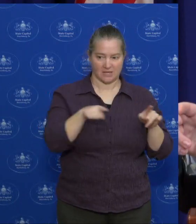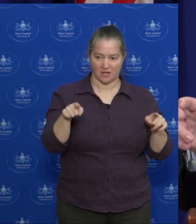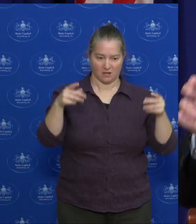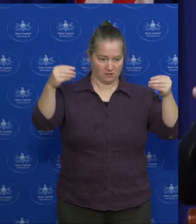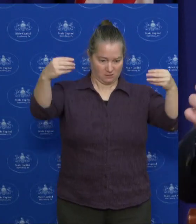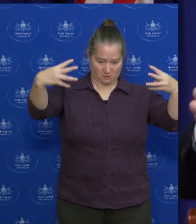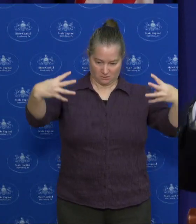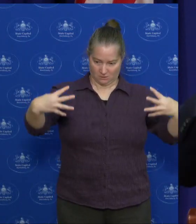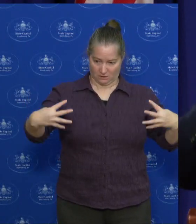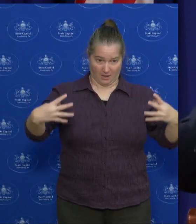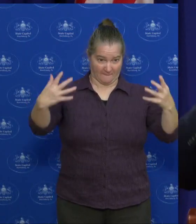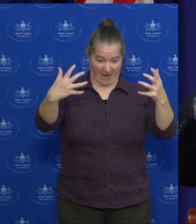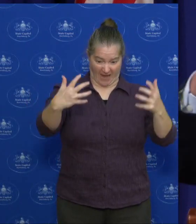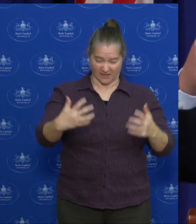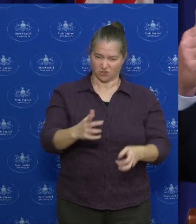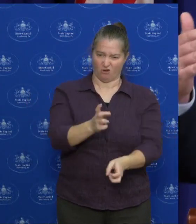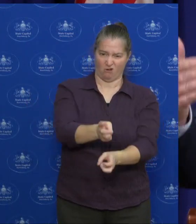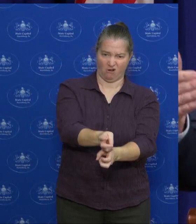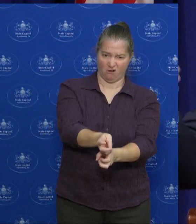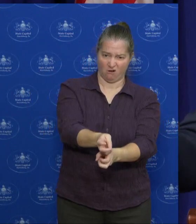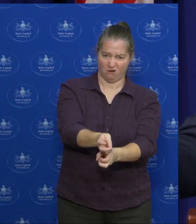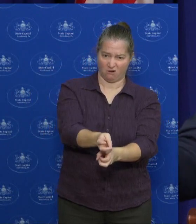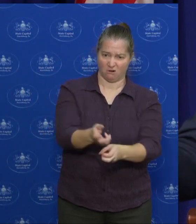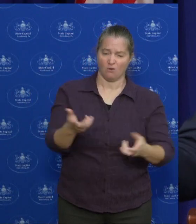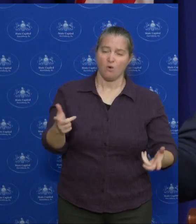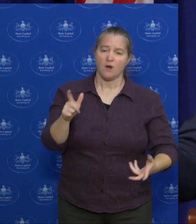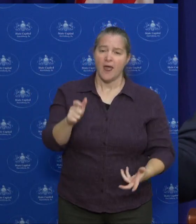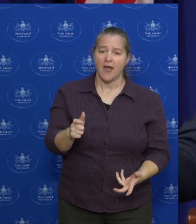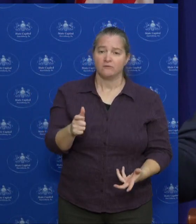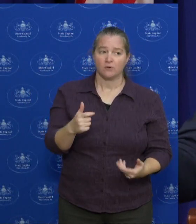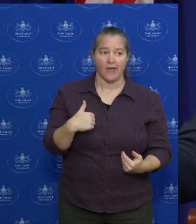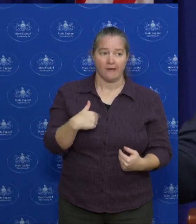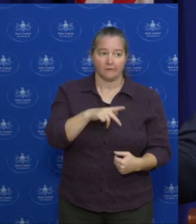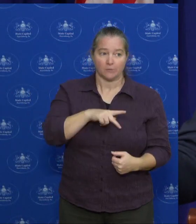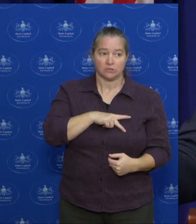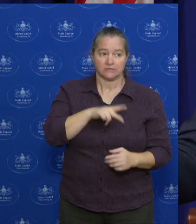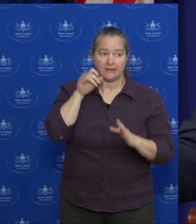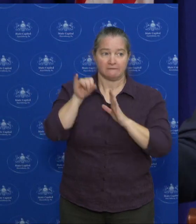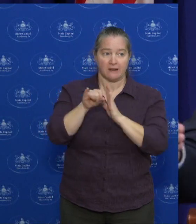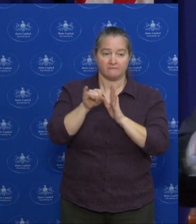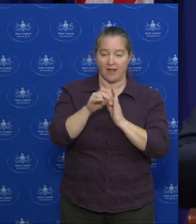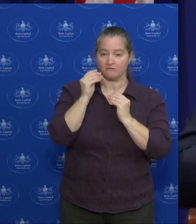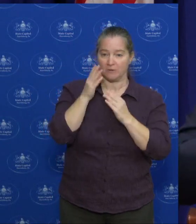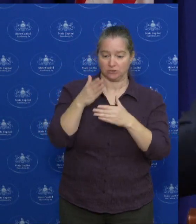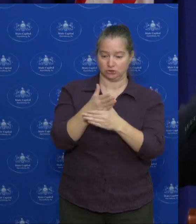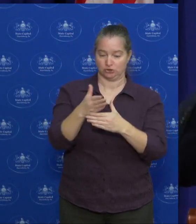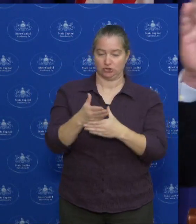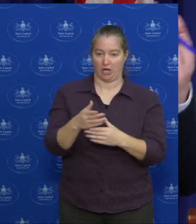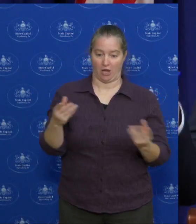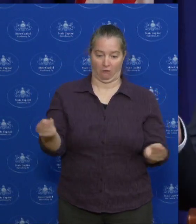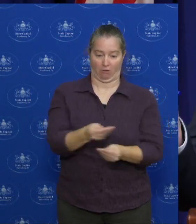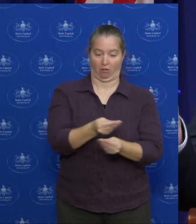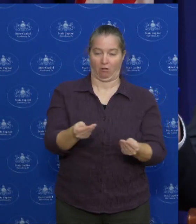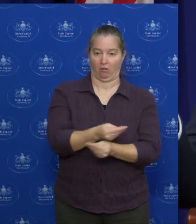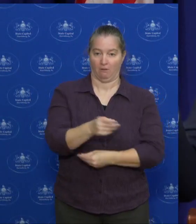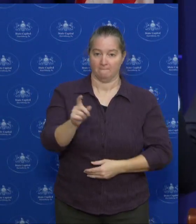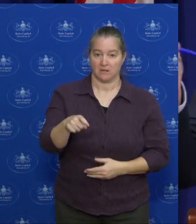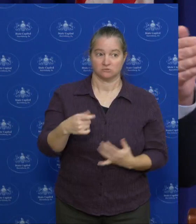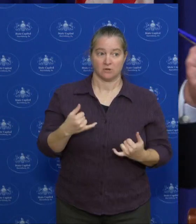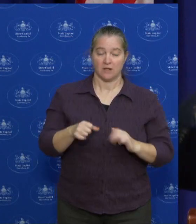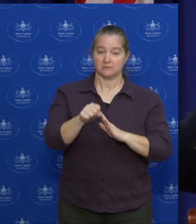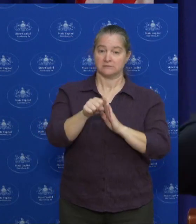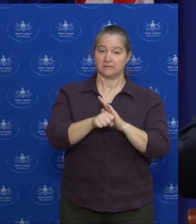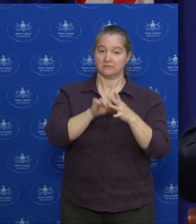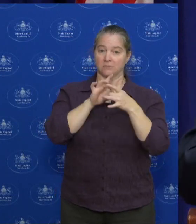data, or you have to share personally identifiable information with one another. Right now, the states that belong to ERIC